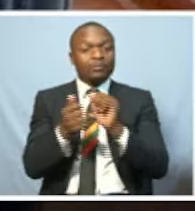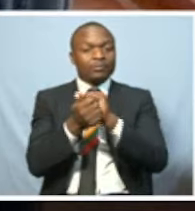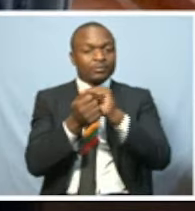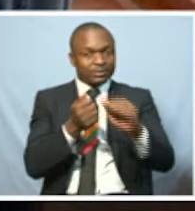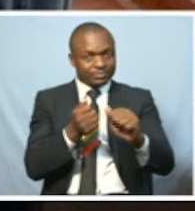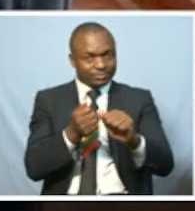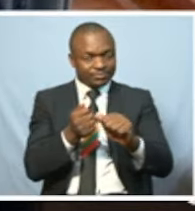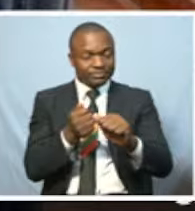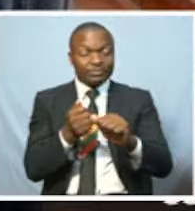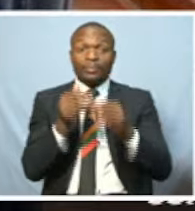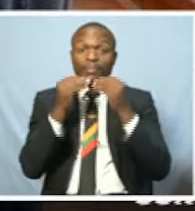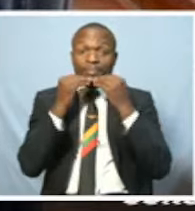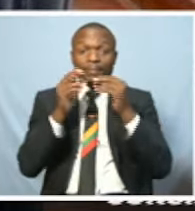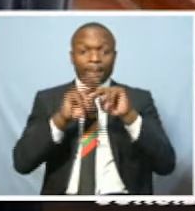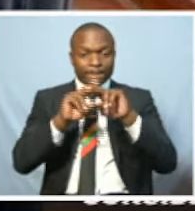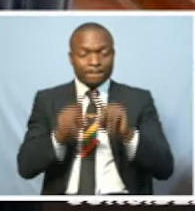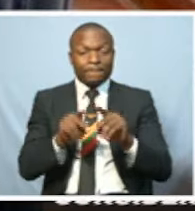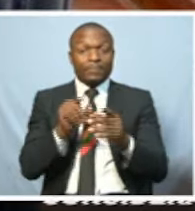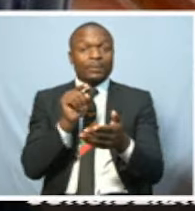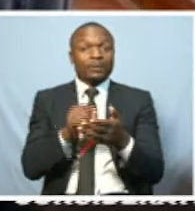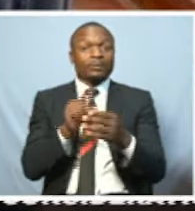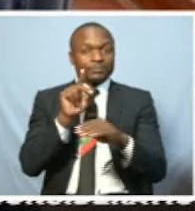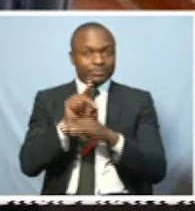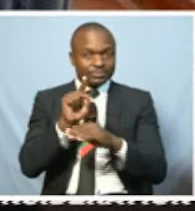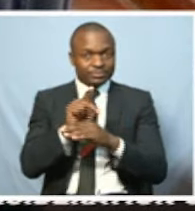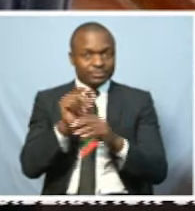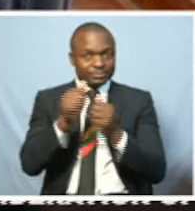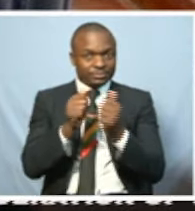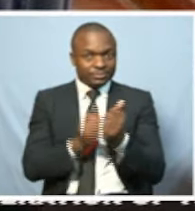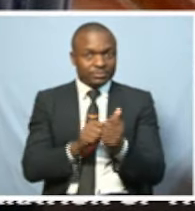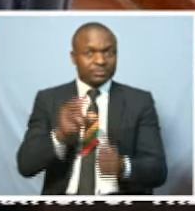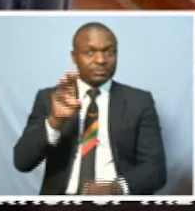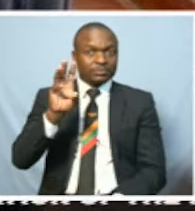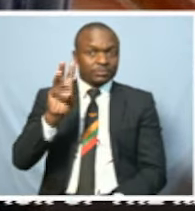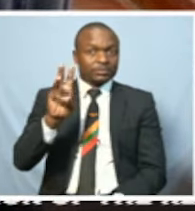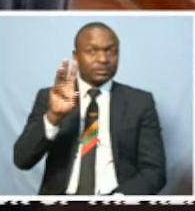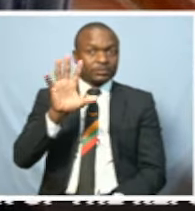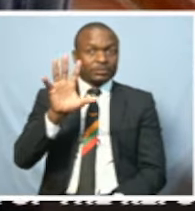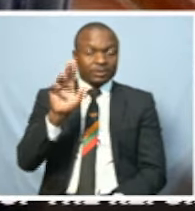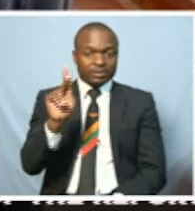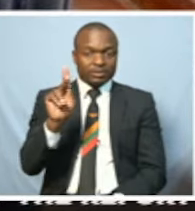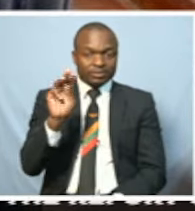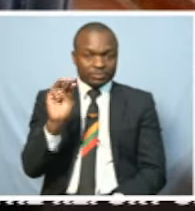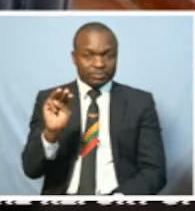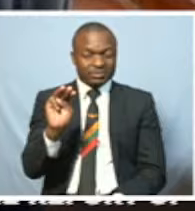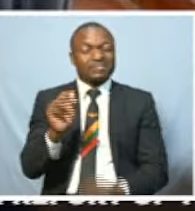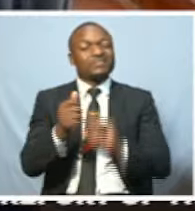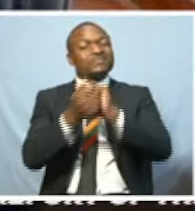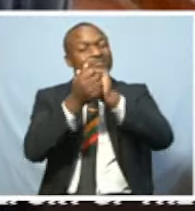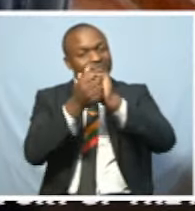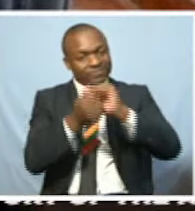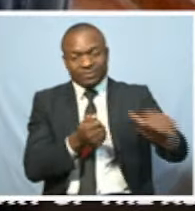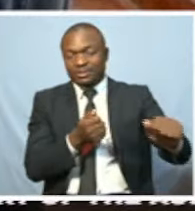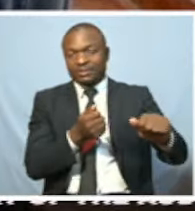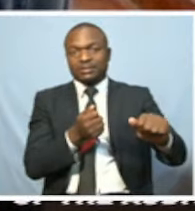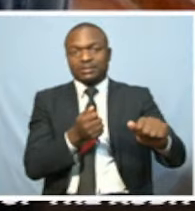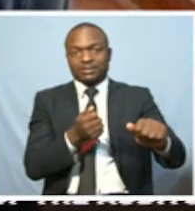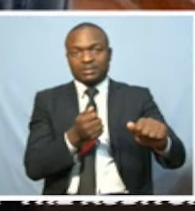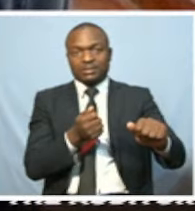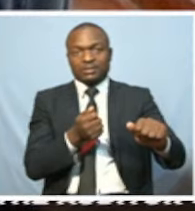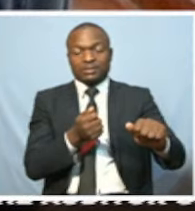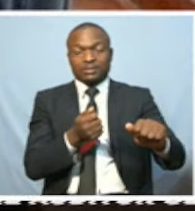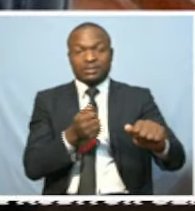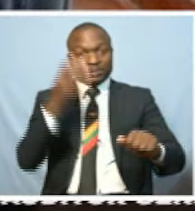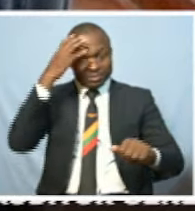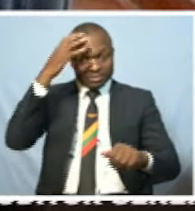Chair. This particular project is about 65 kilometers away from the office. However, I